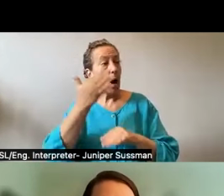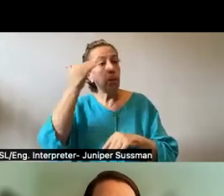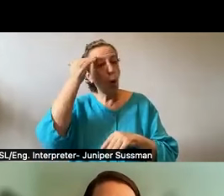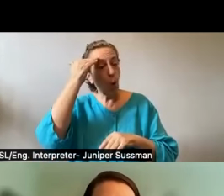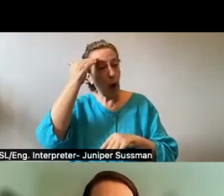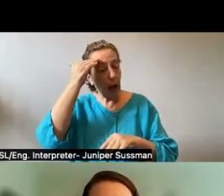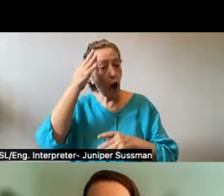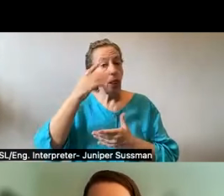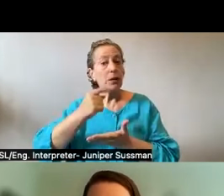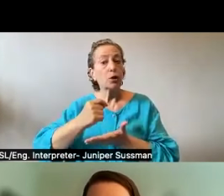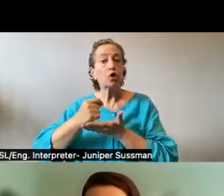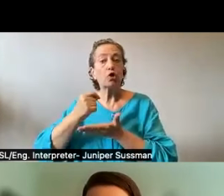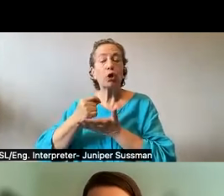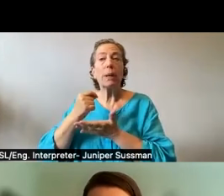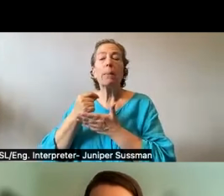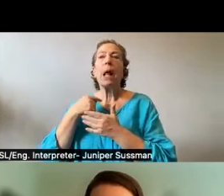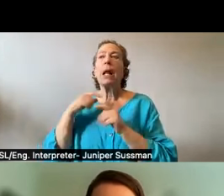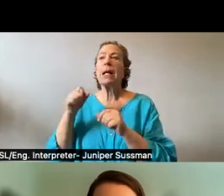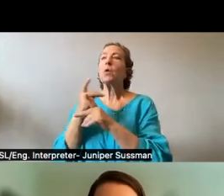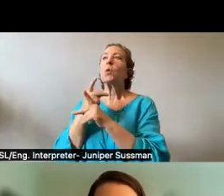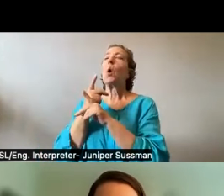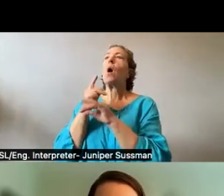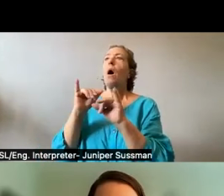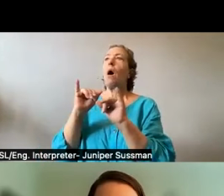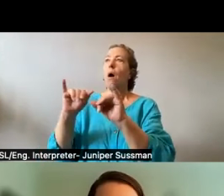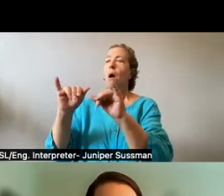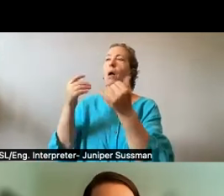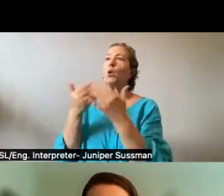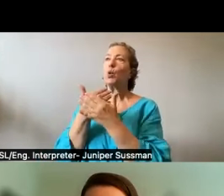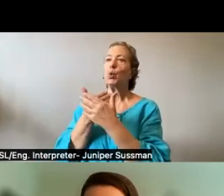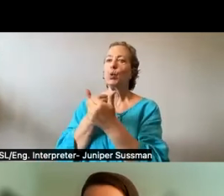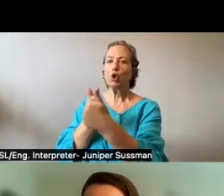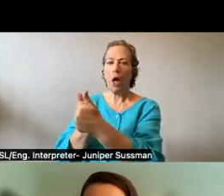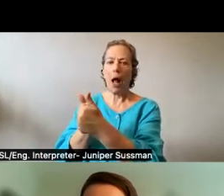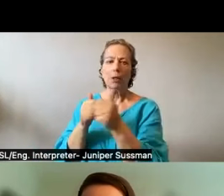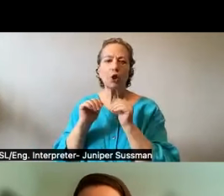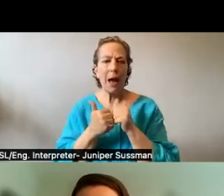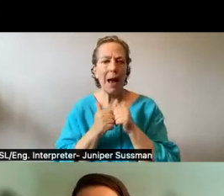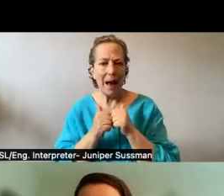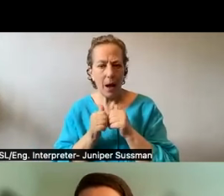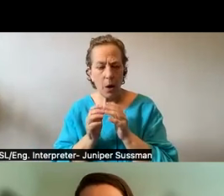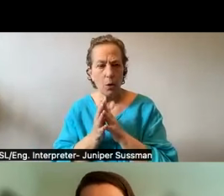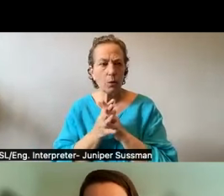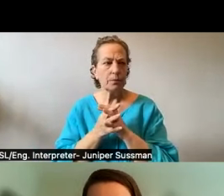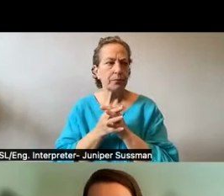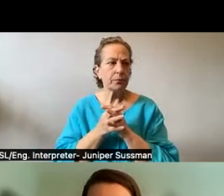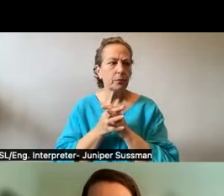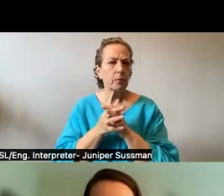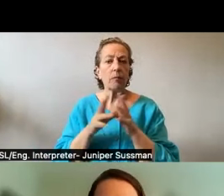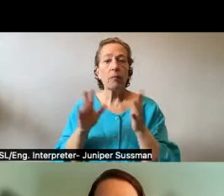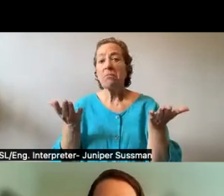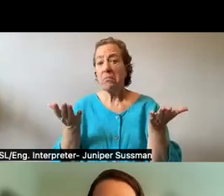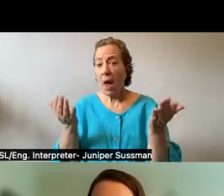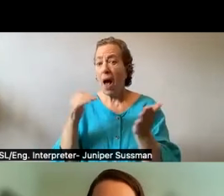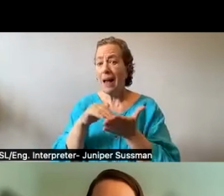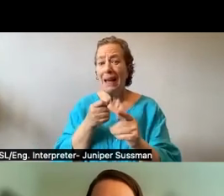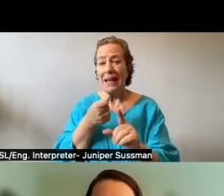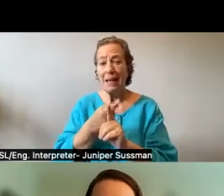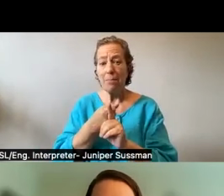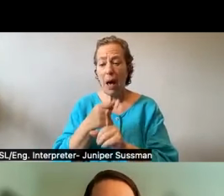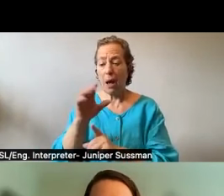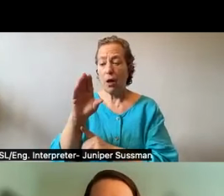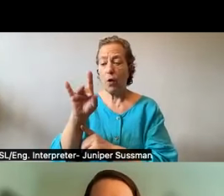person often needs to navigate new challenges. So for example, in this space, I think about the impact of COVID on mental